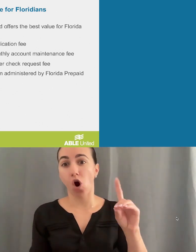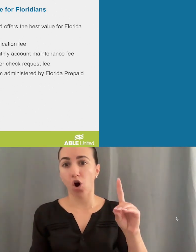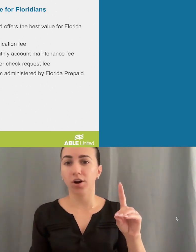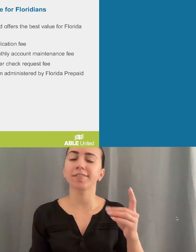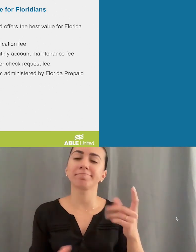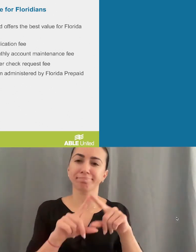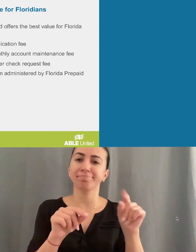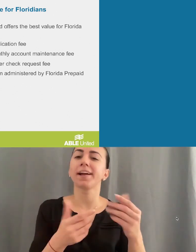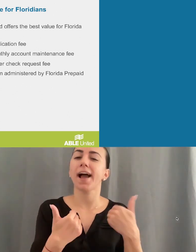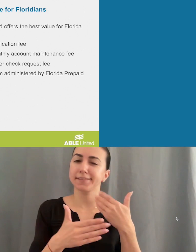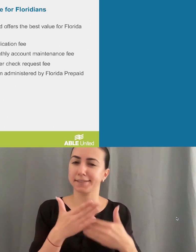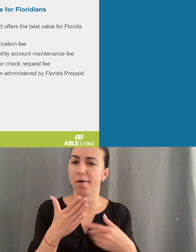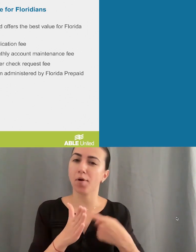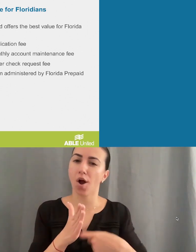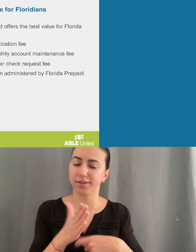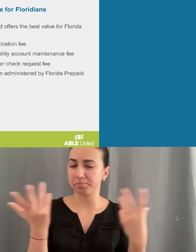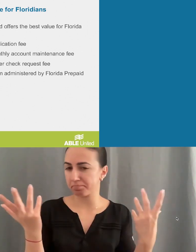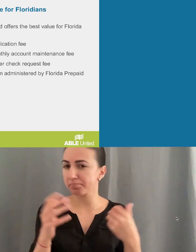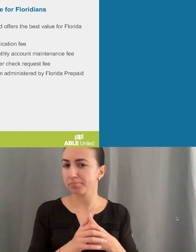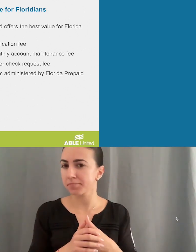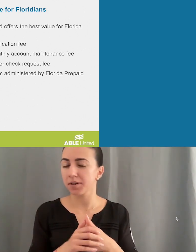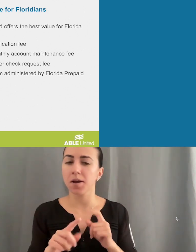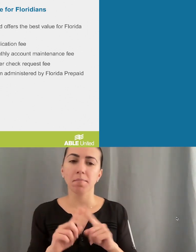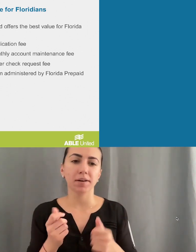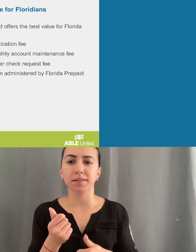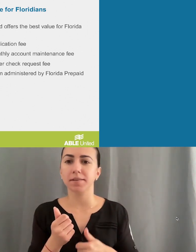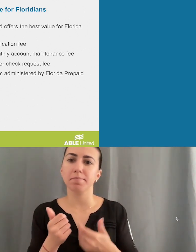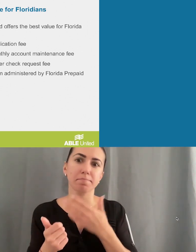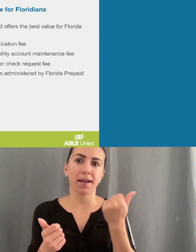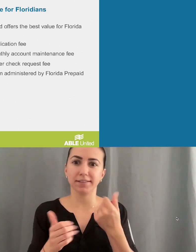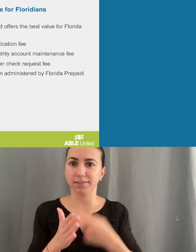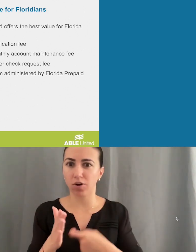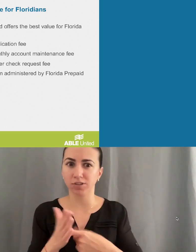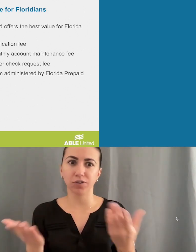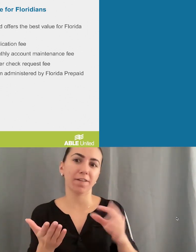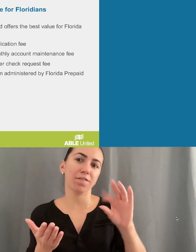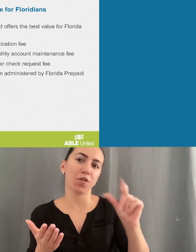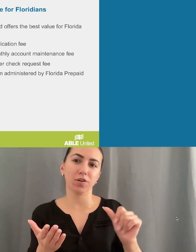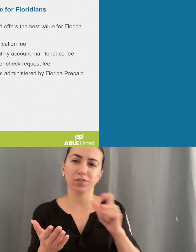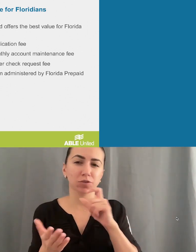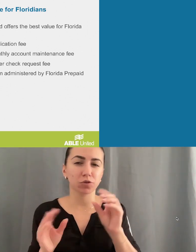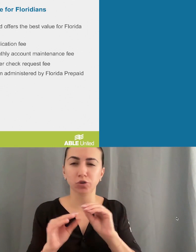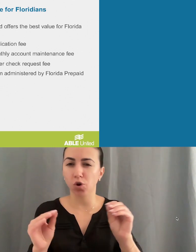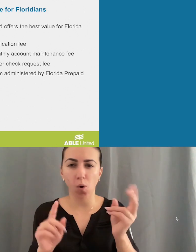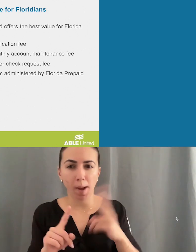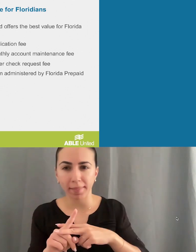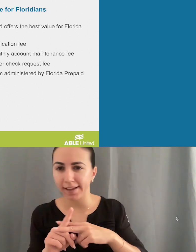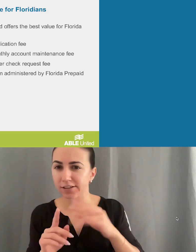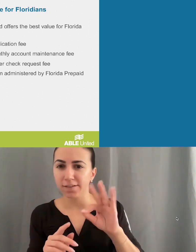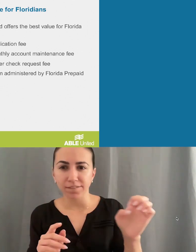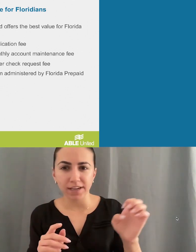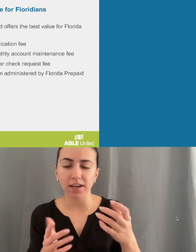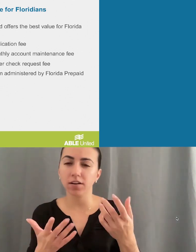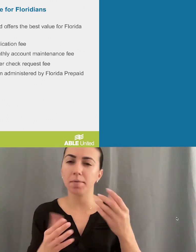fees associated with it as well. But really, we want to make this the best value for Floridians, so we don't have an application fee or monthly